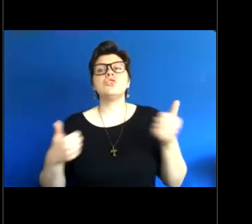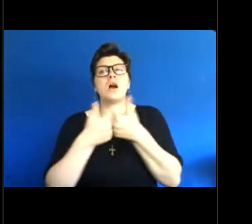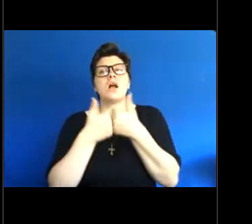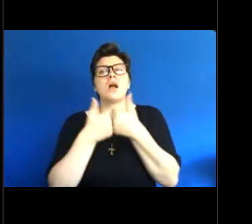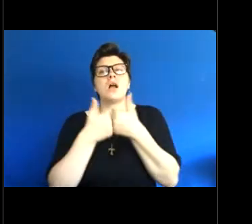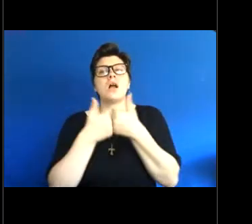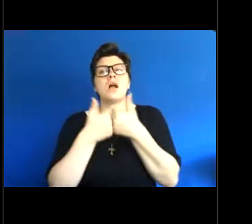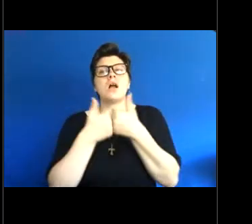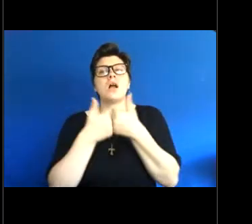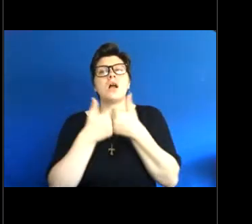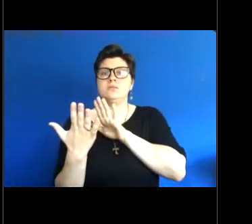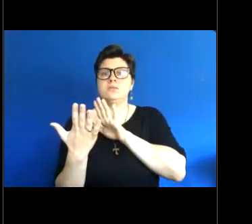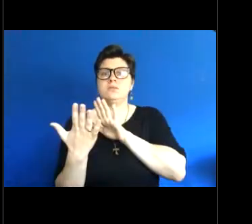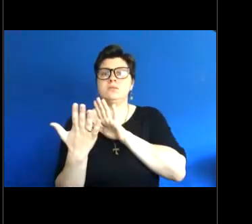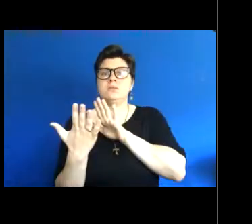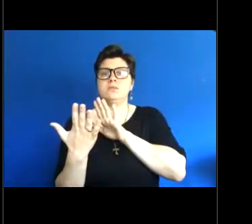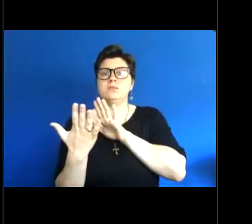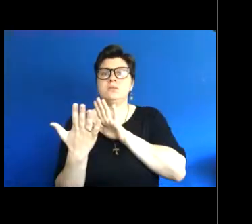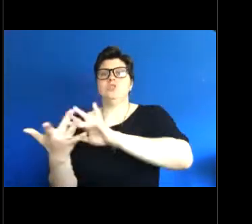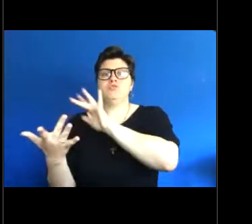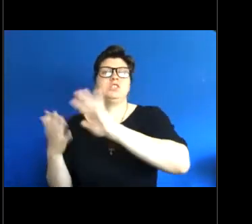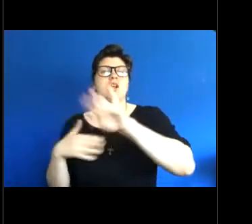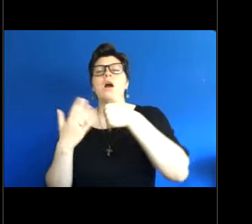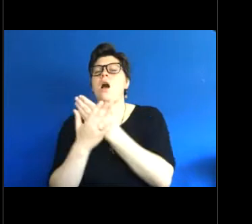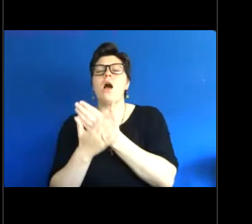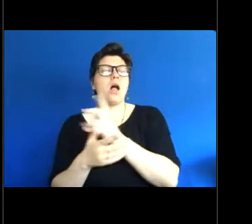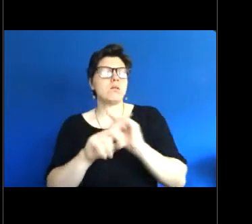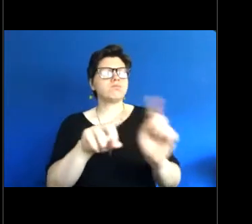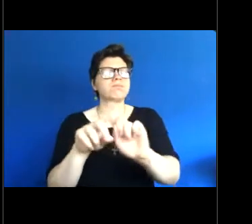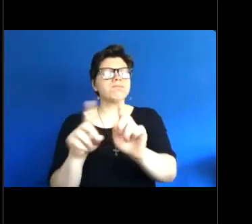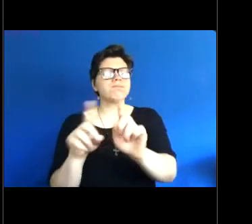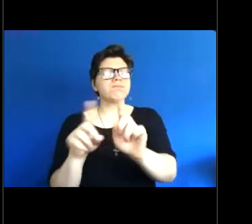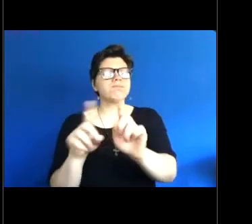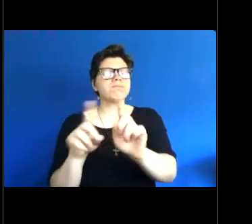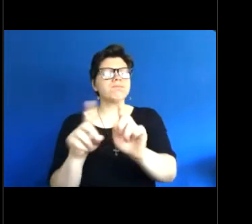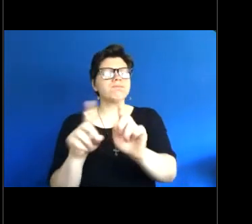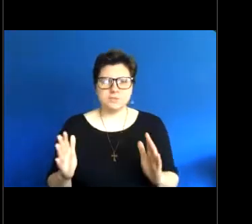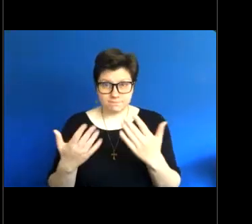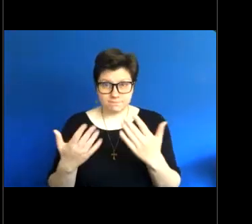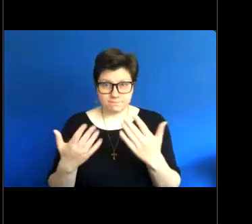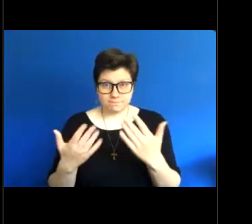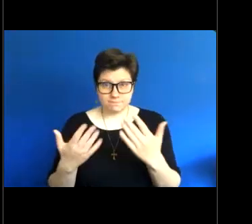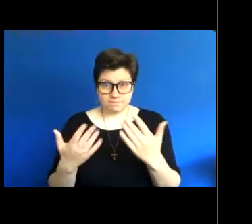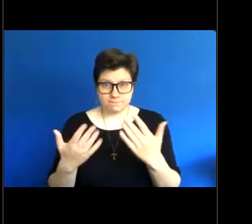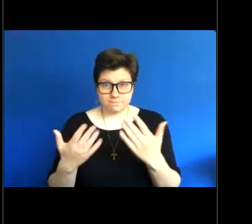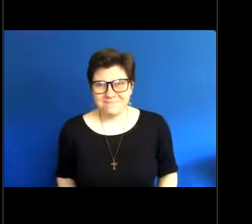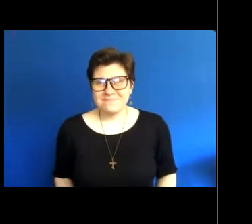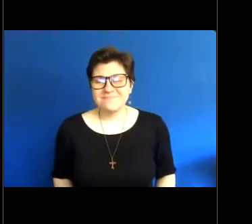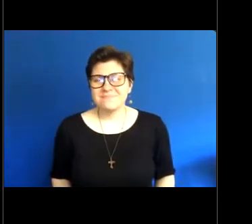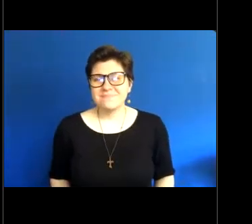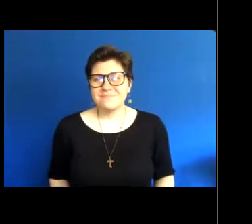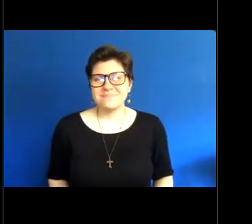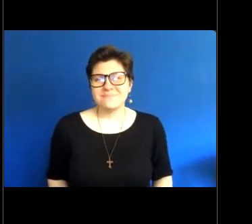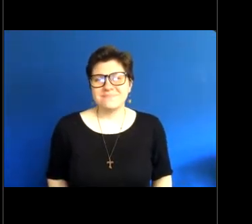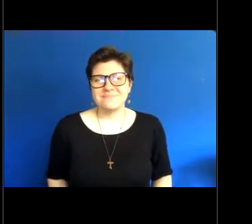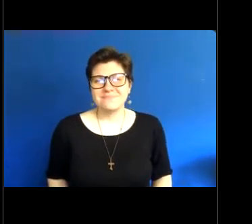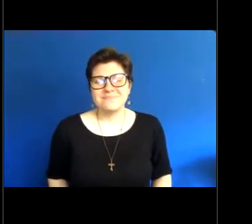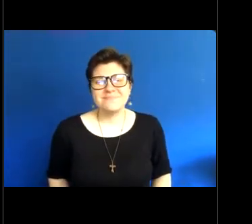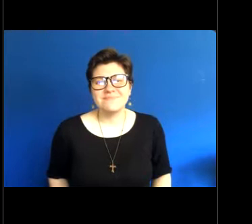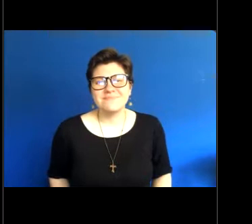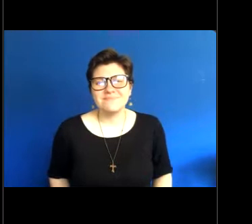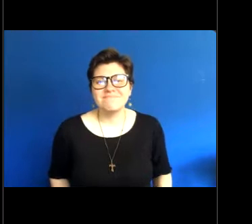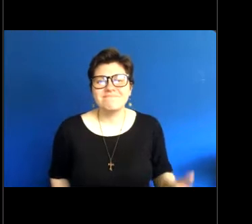you encounter in reaching all types of learners? So go ahead, everyone. I'd like you to